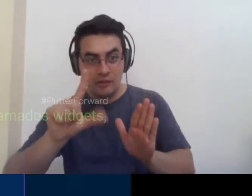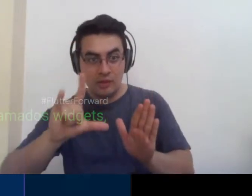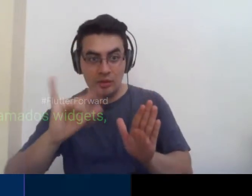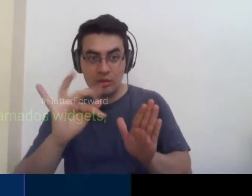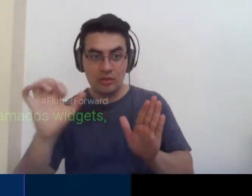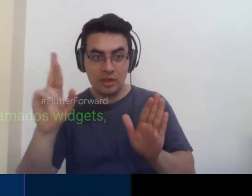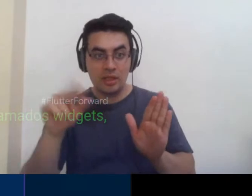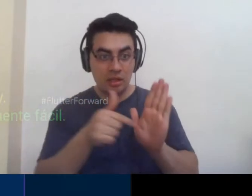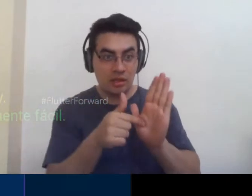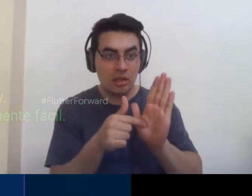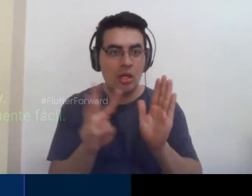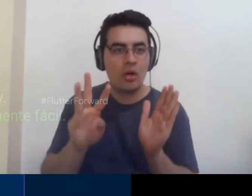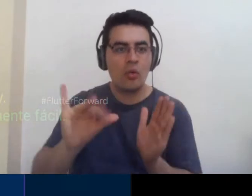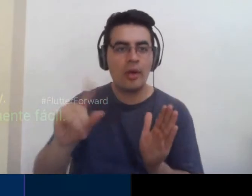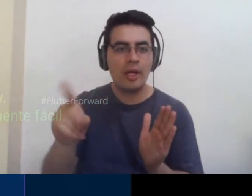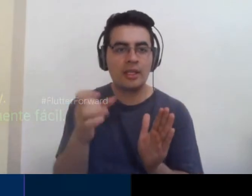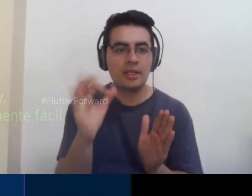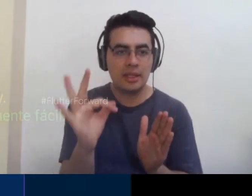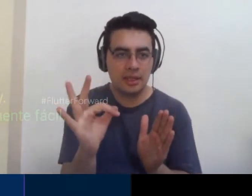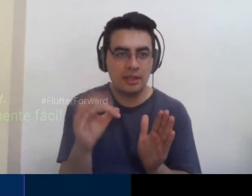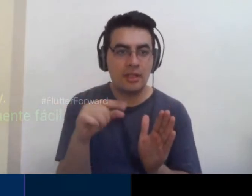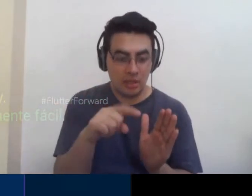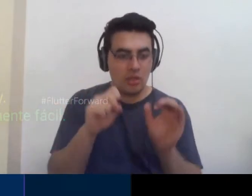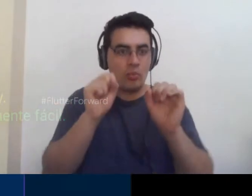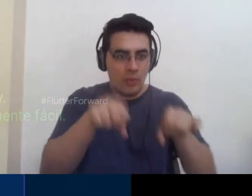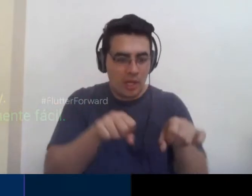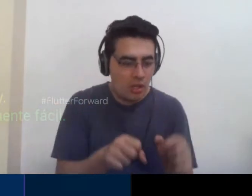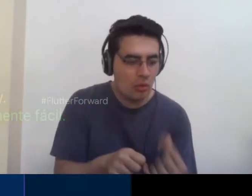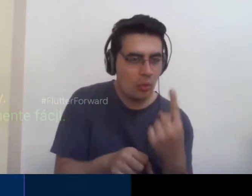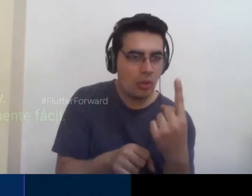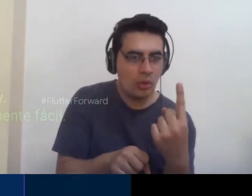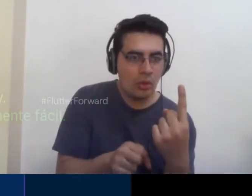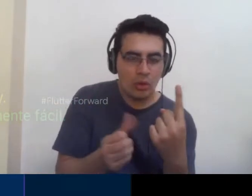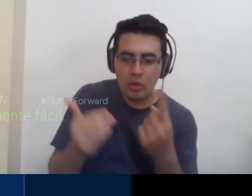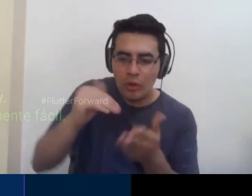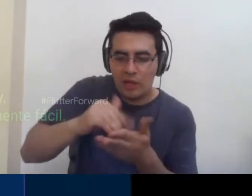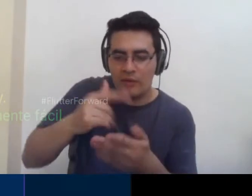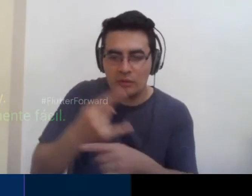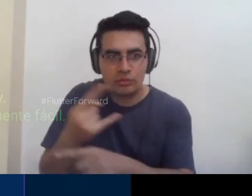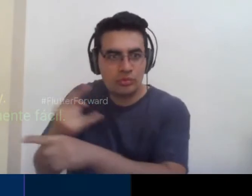called widgets, and that makes building app screens really easy.